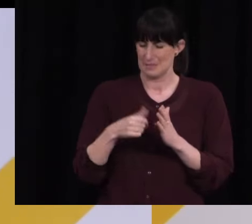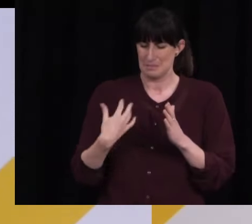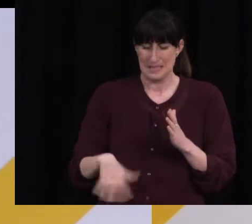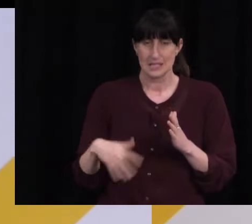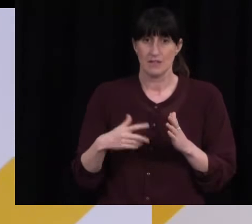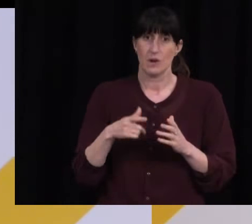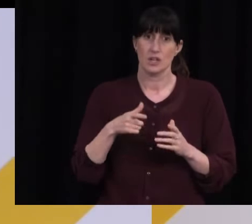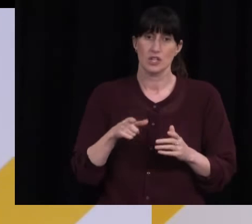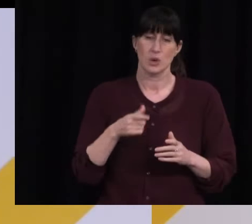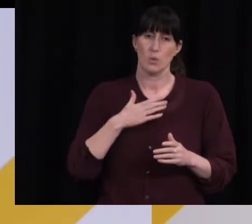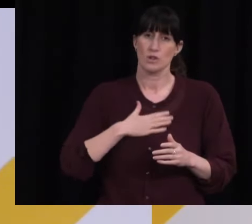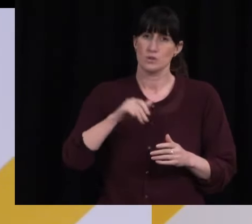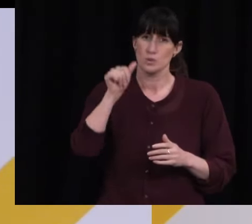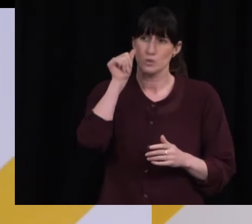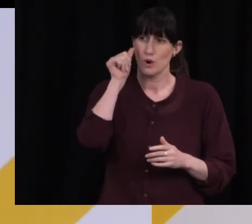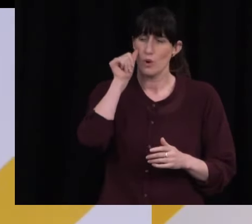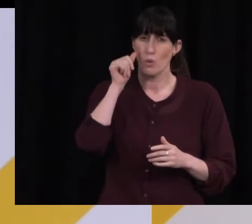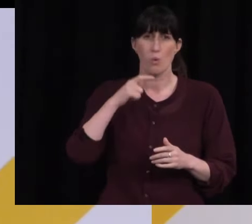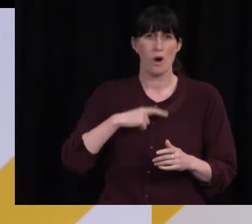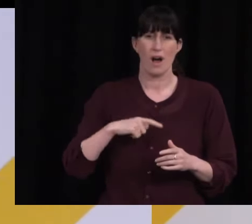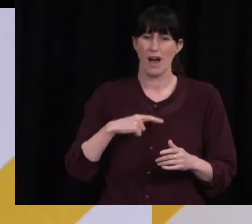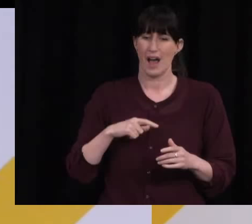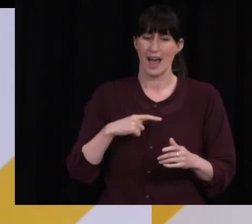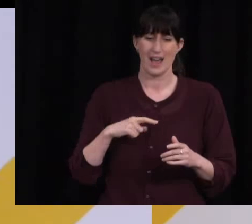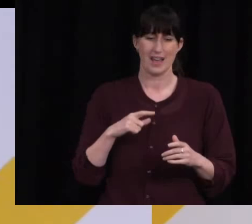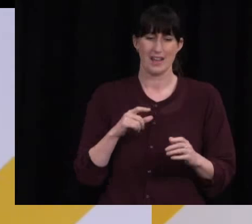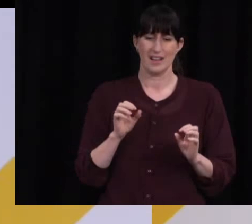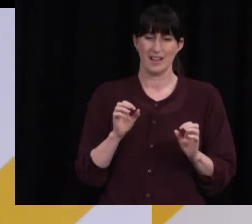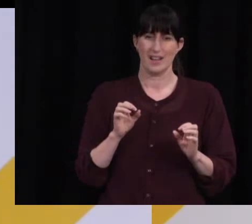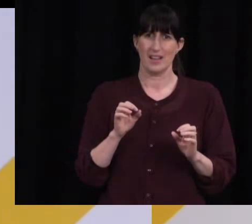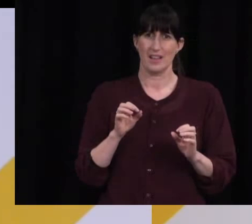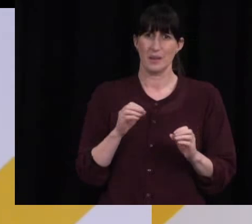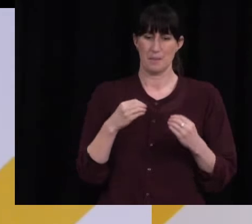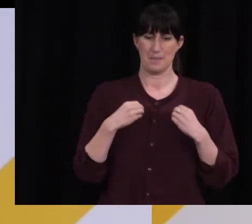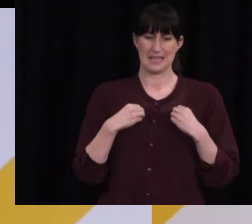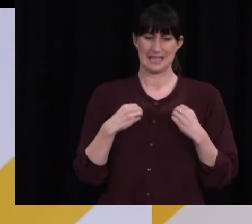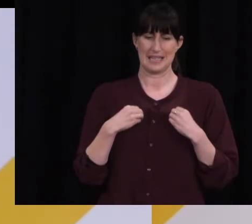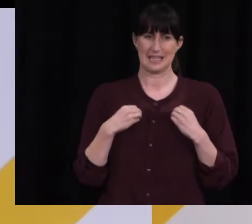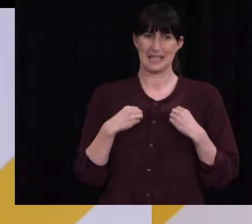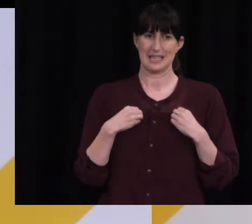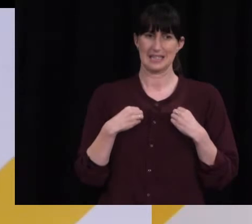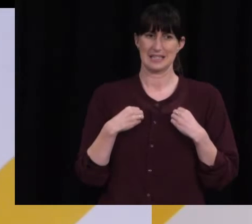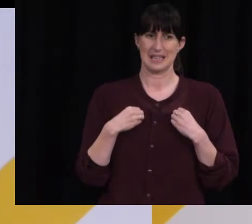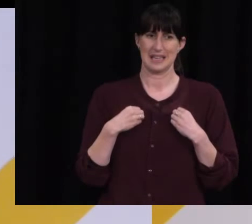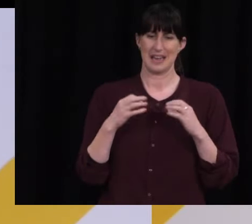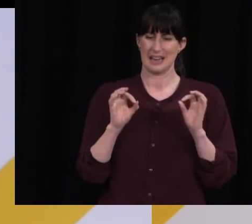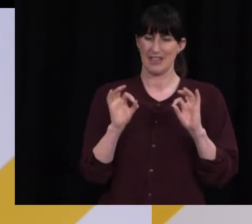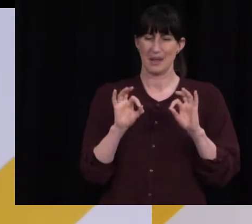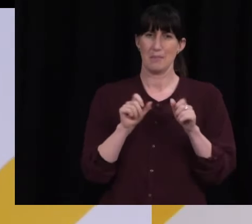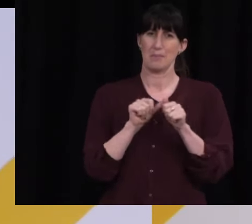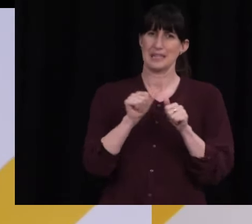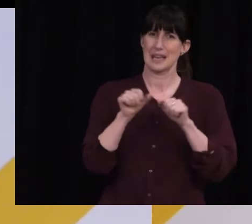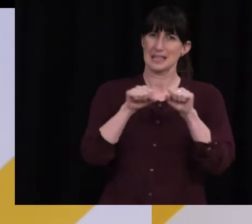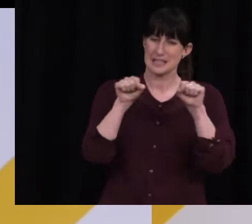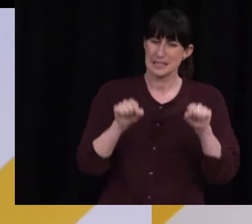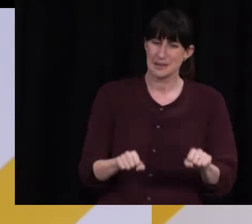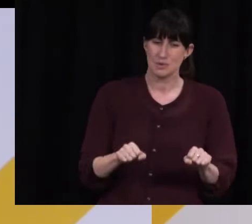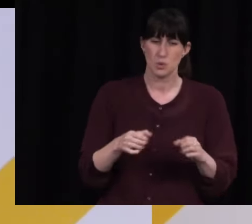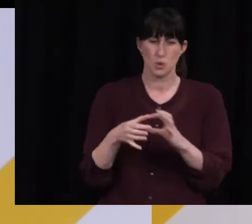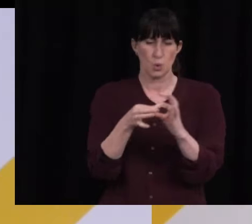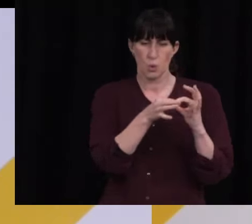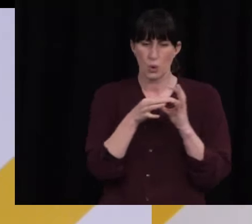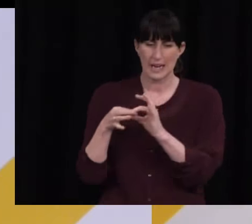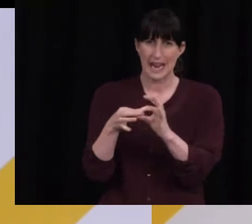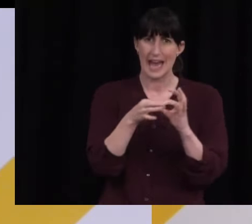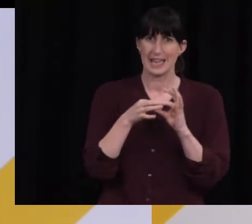know why there isn't more coordination of businesses which can offer technology and things like rapid antigen